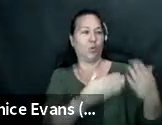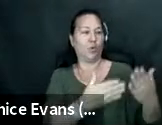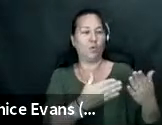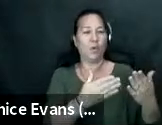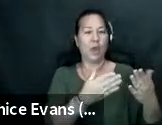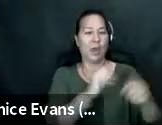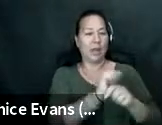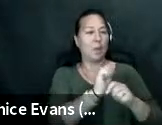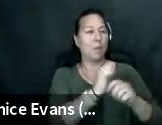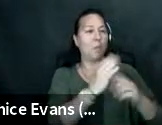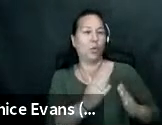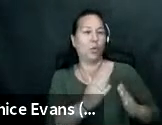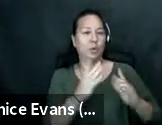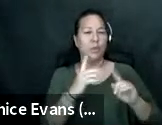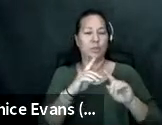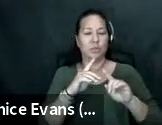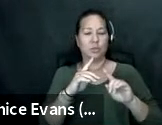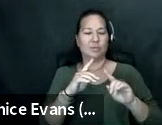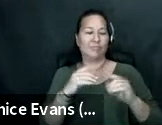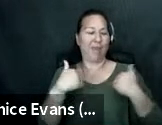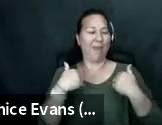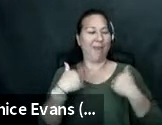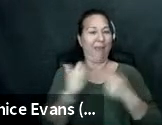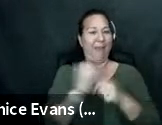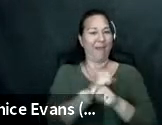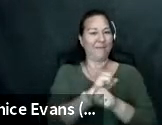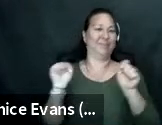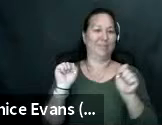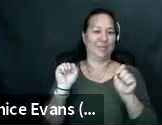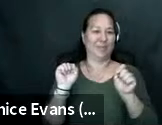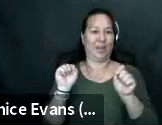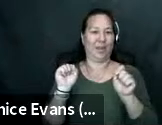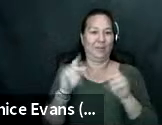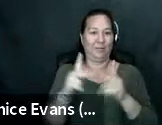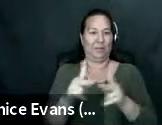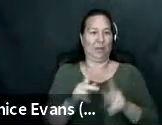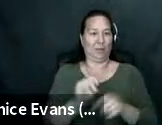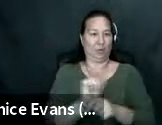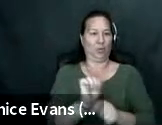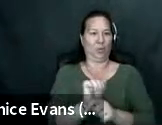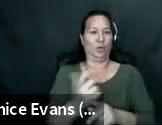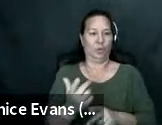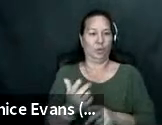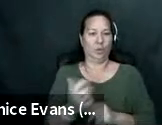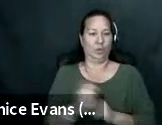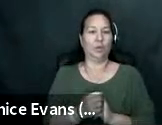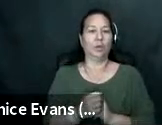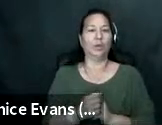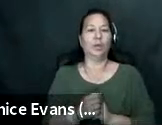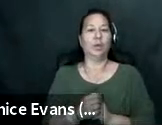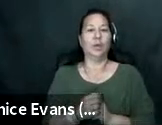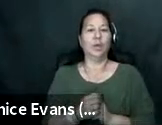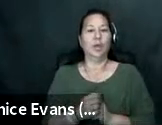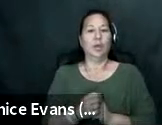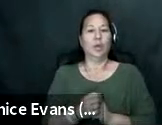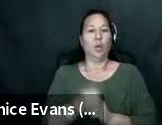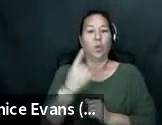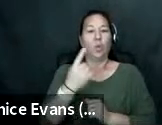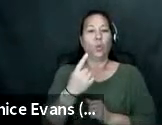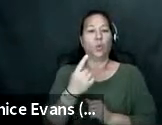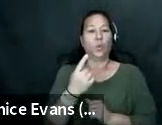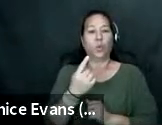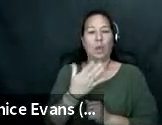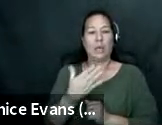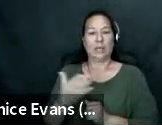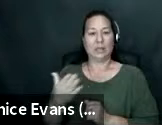November ETS while implementing the revisions, Cal OSHA will not cite the employer. Nothing in the